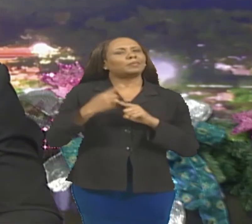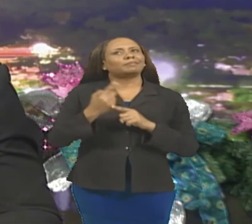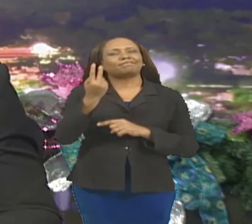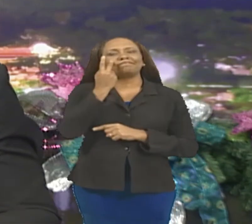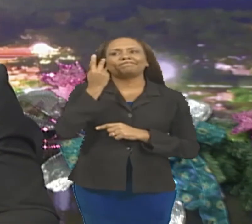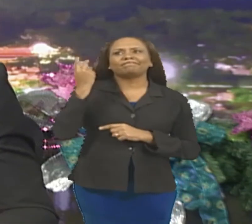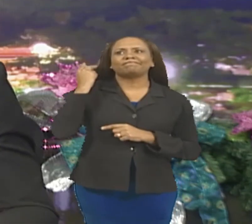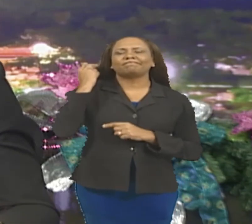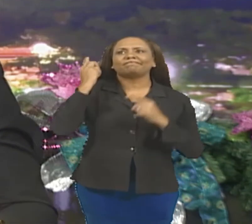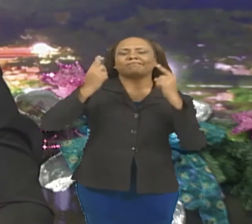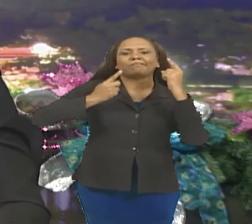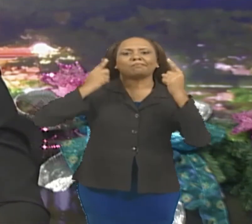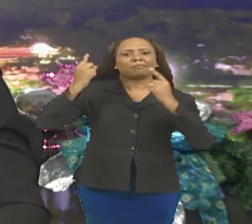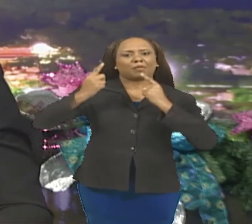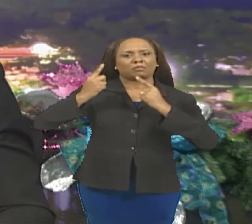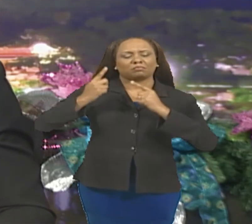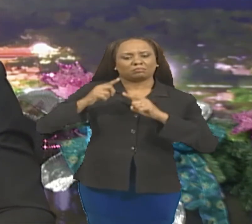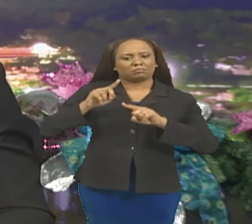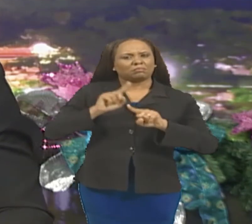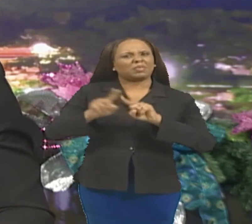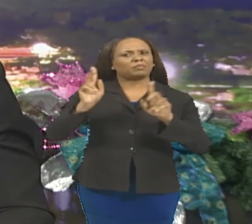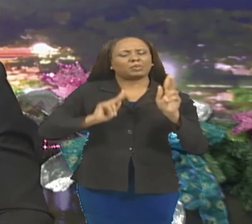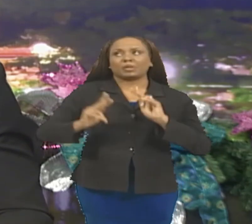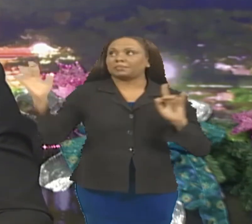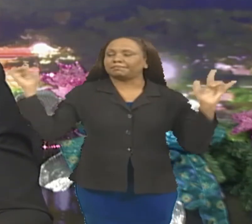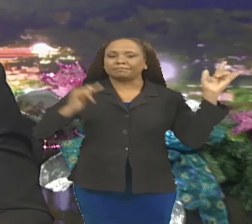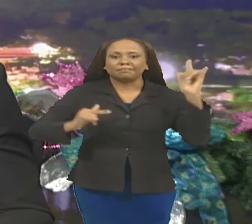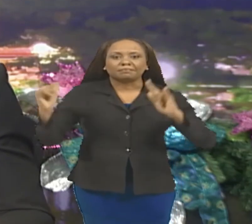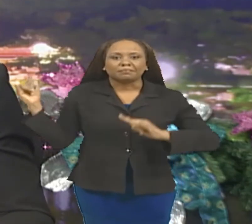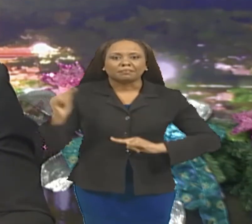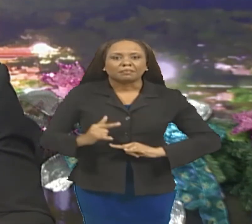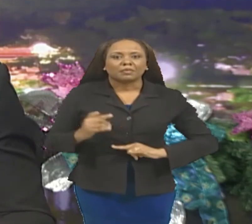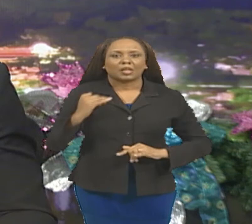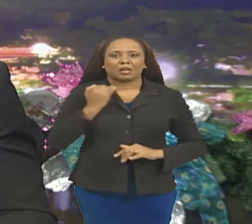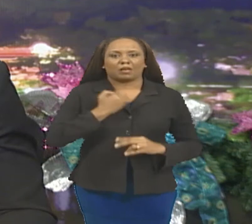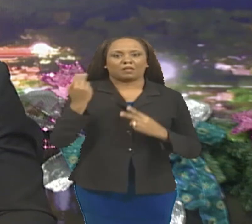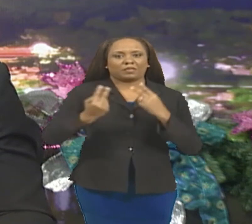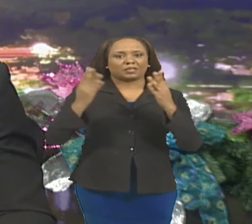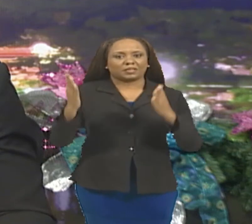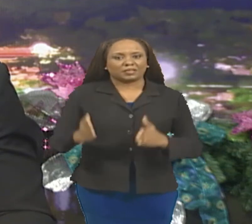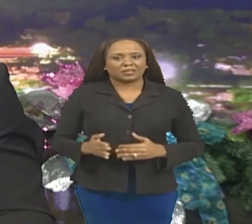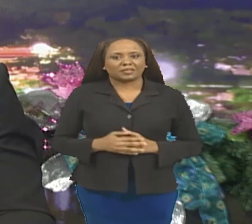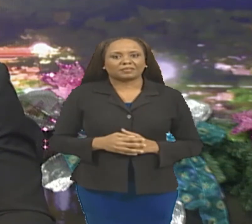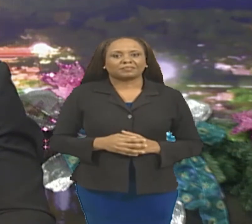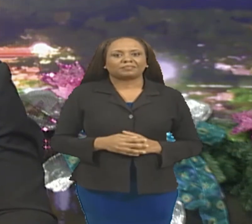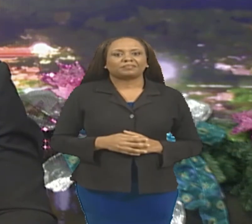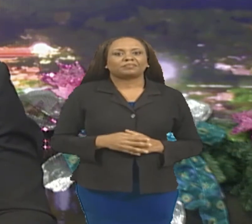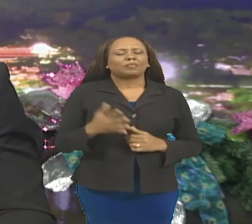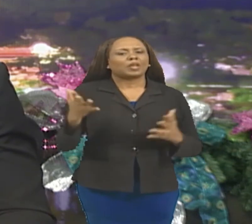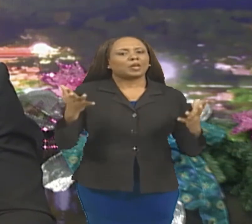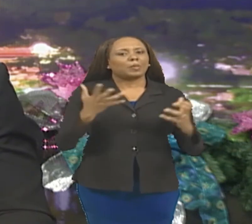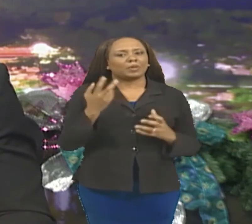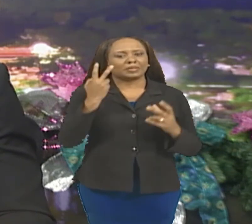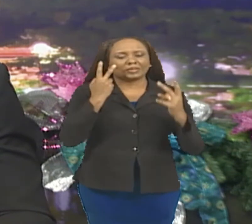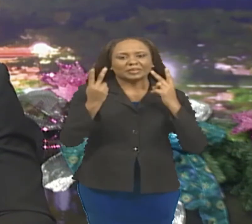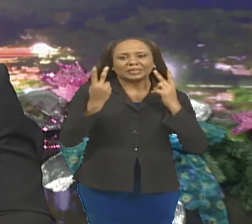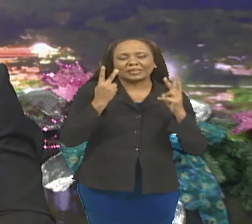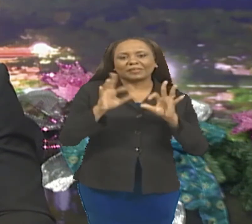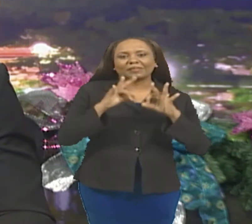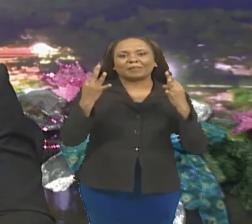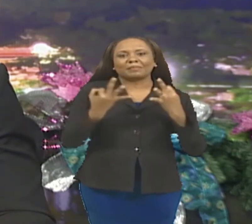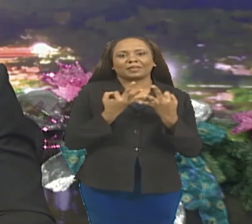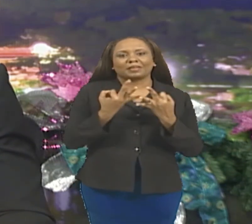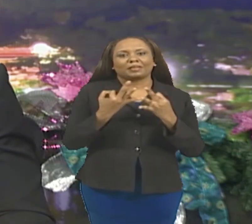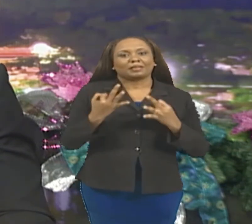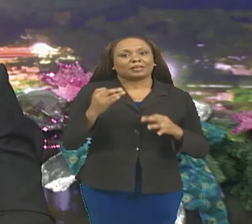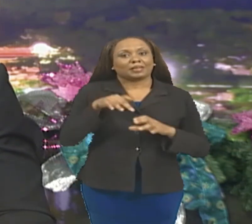into consideration the views of our visitors. Our Sherwood McCaskey, while preparing a documentary, caught up with a family in Foul